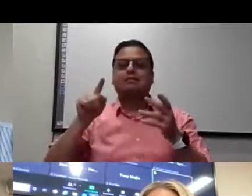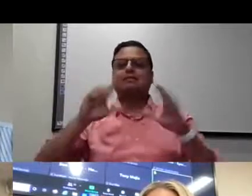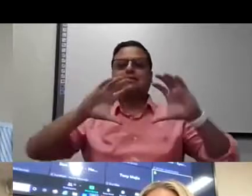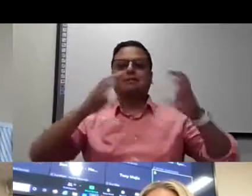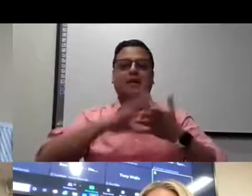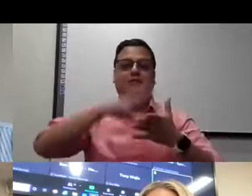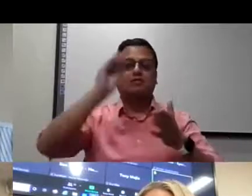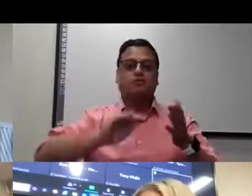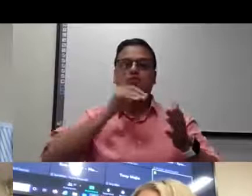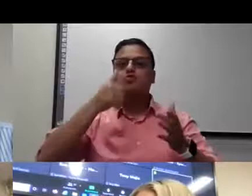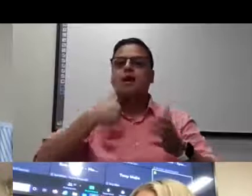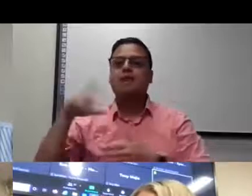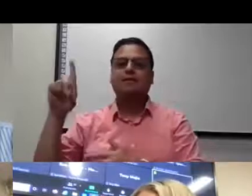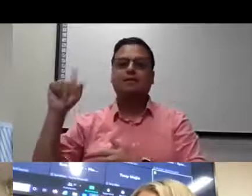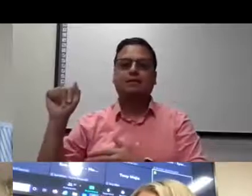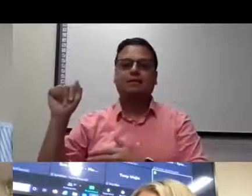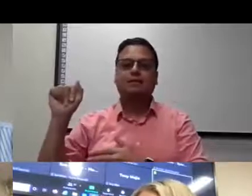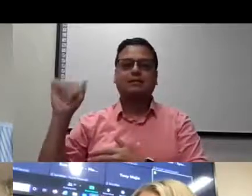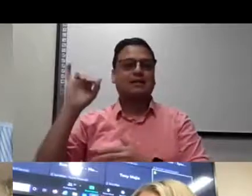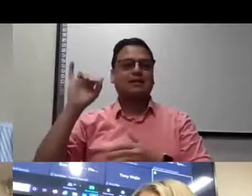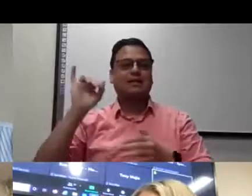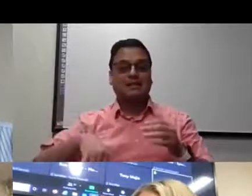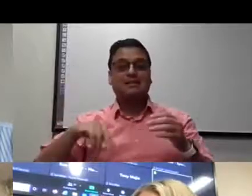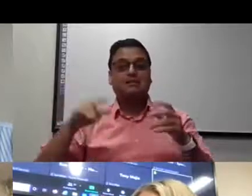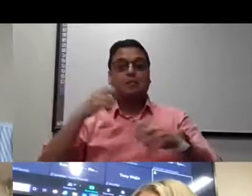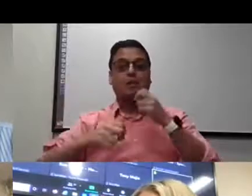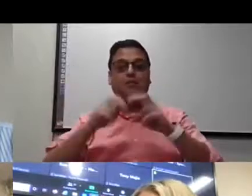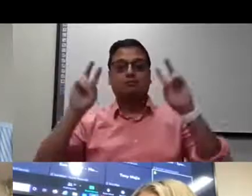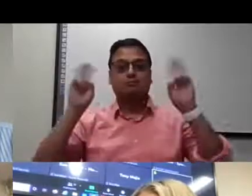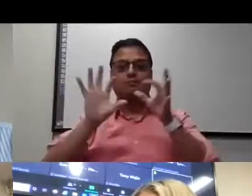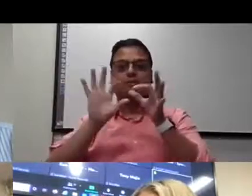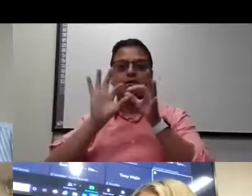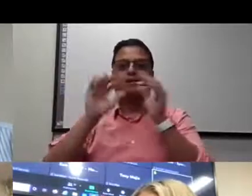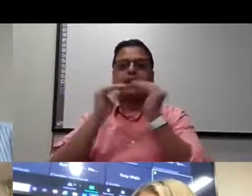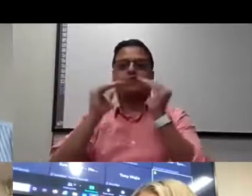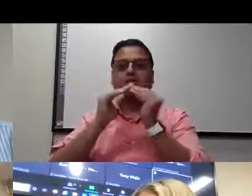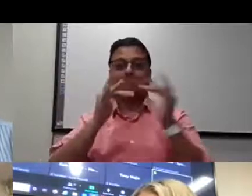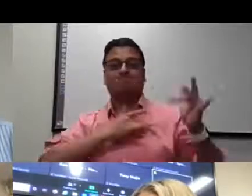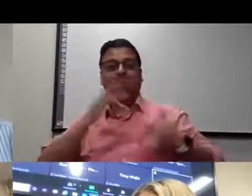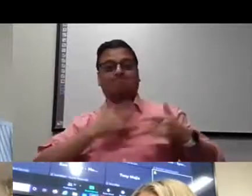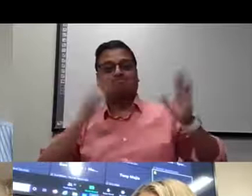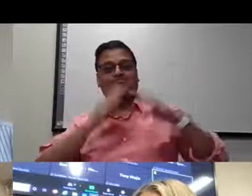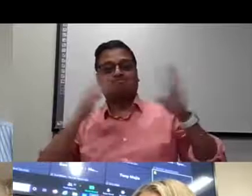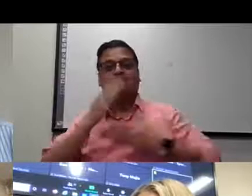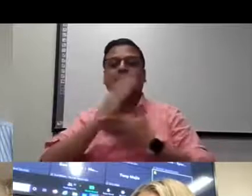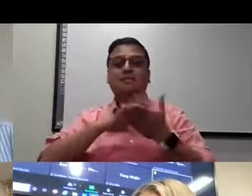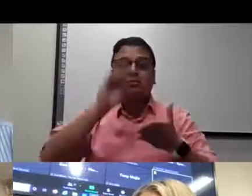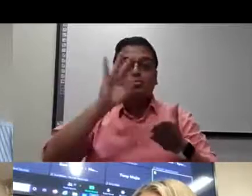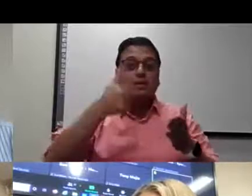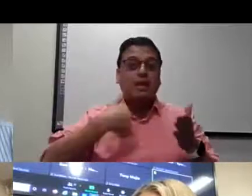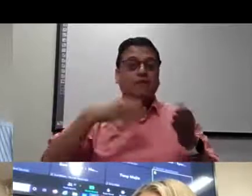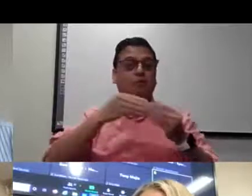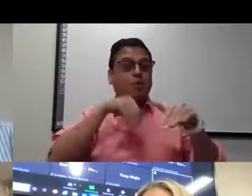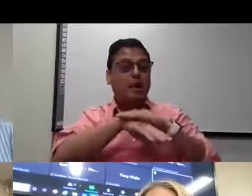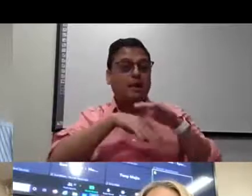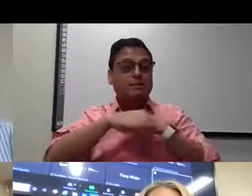that have disabilities. This is an equity issue, and this should be concerning. Are some students getting more access